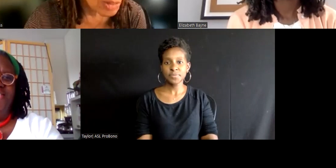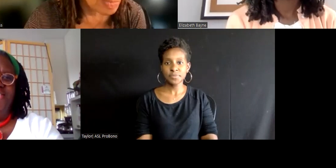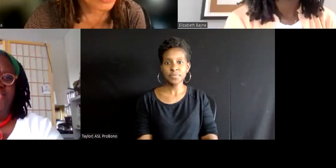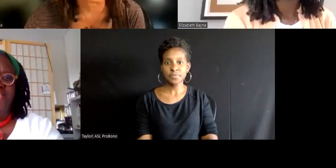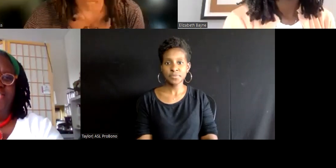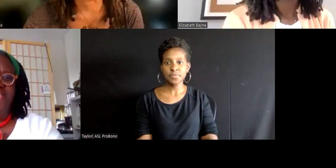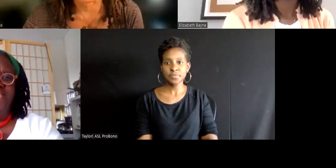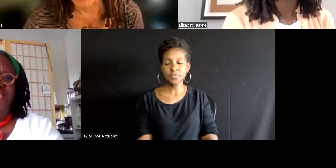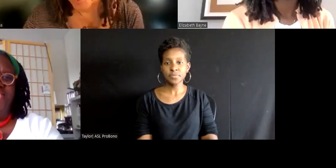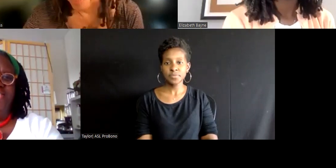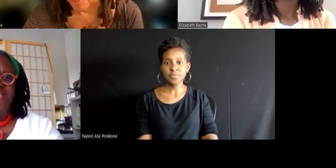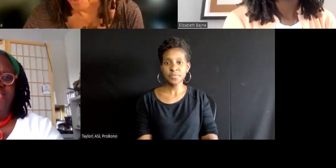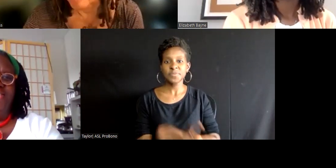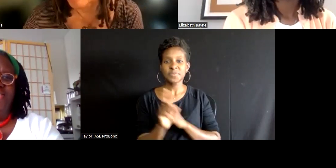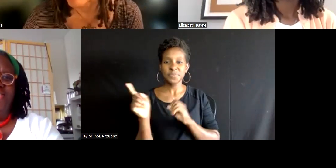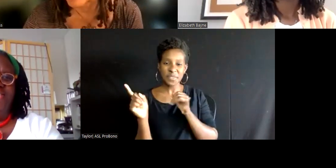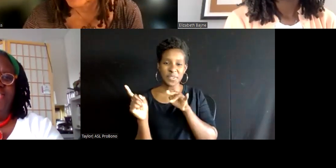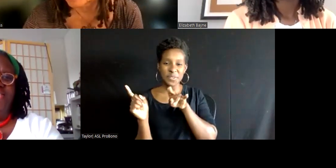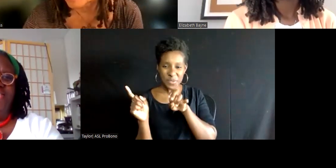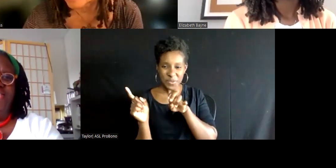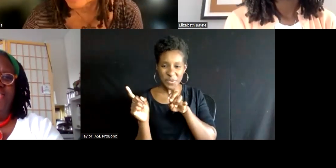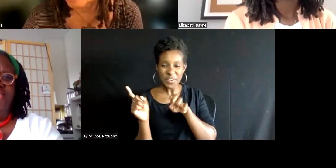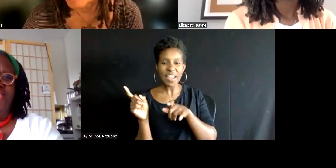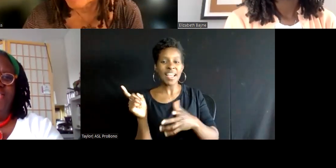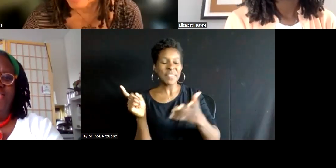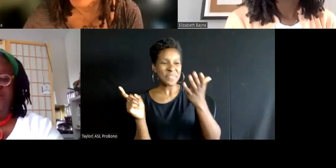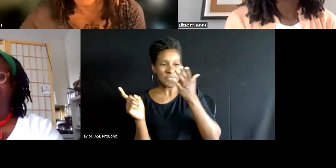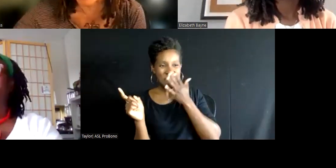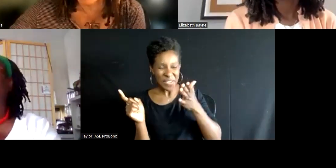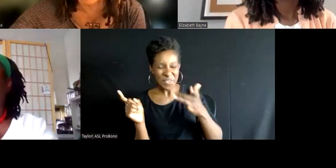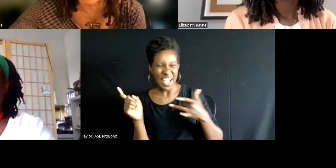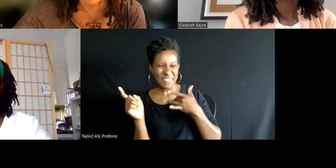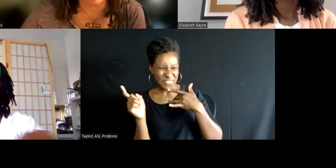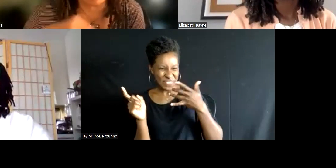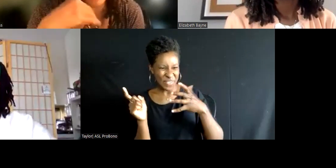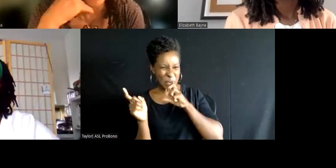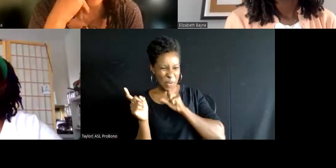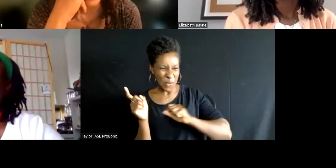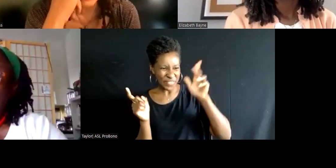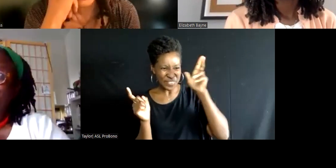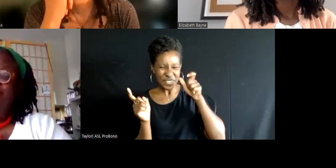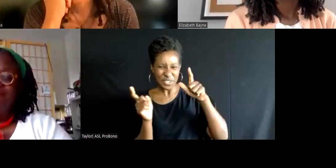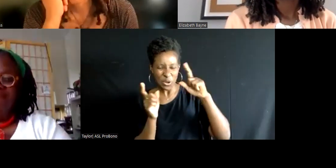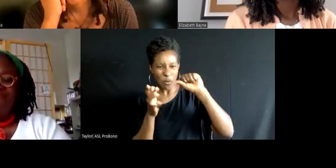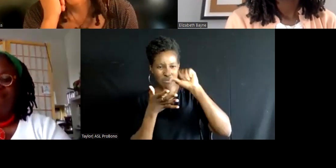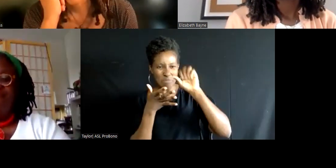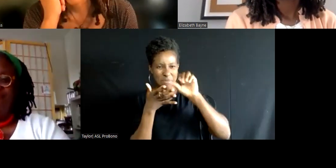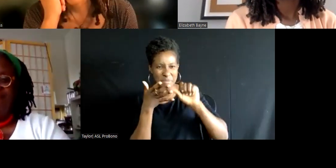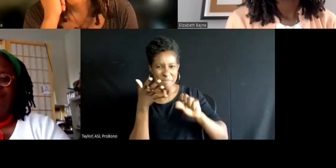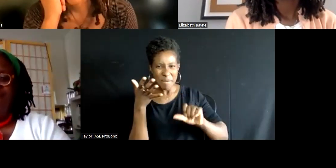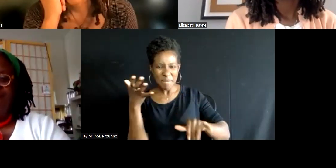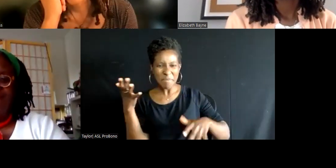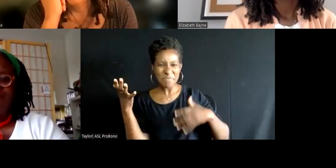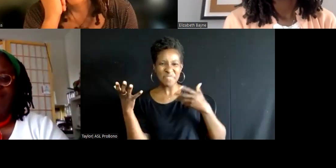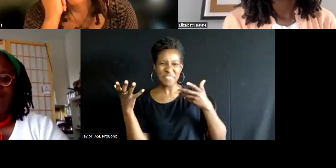Still. Oops, sorry, thank you. Although I feel very old listening to that. But thank you. Very accomplished. Well,